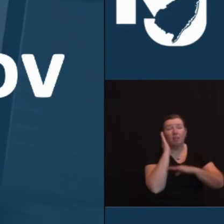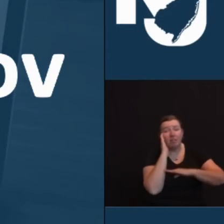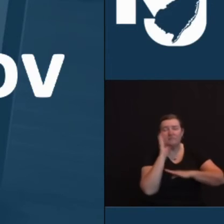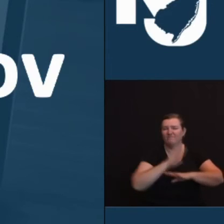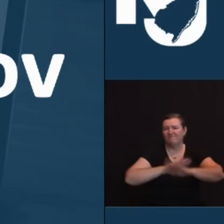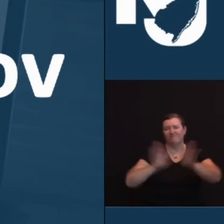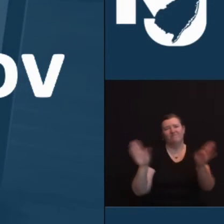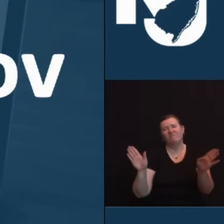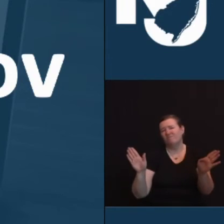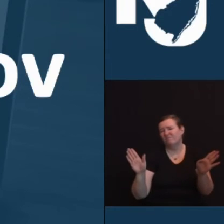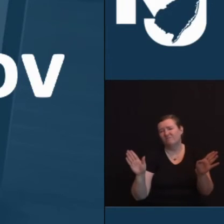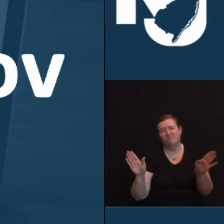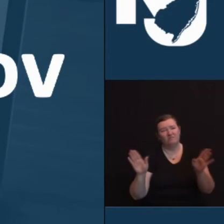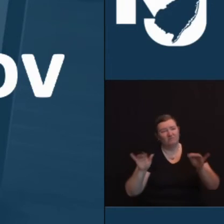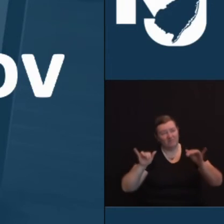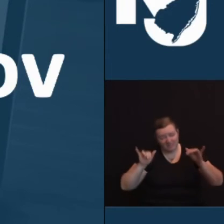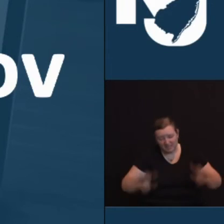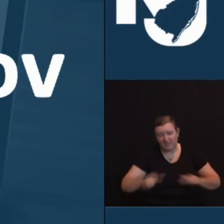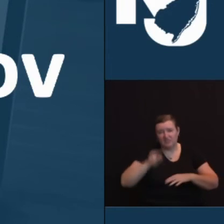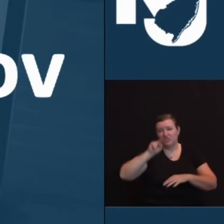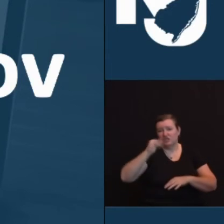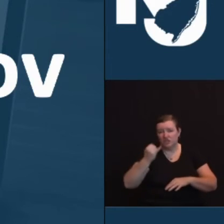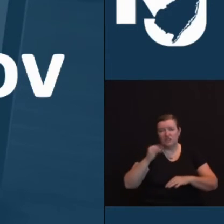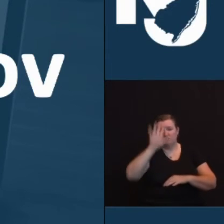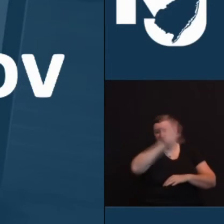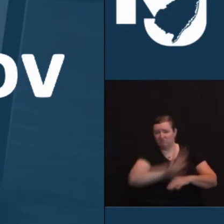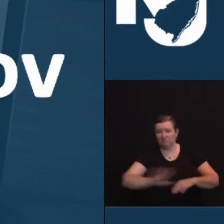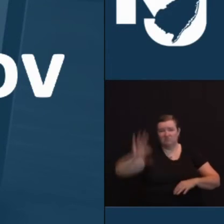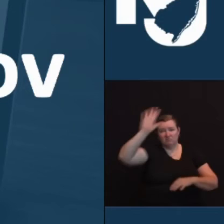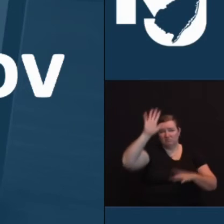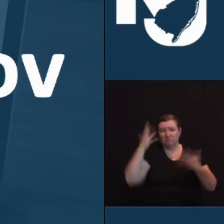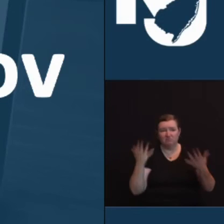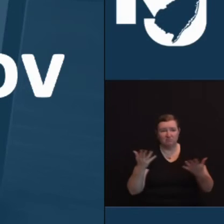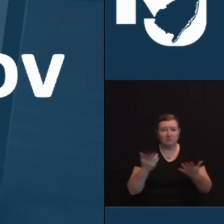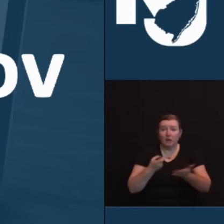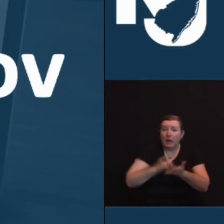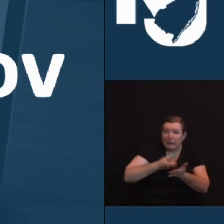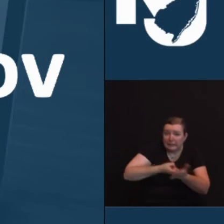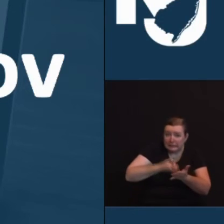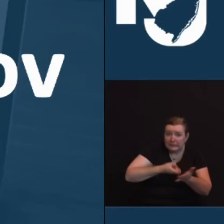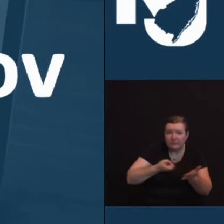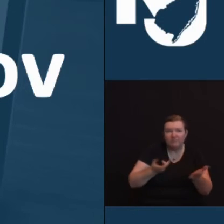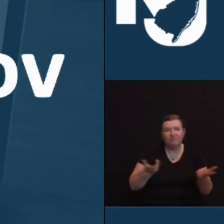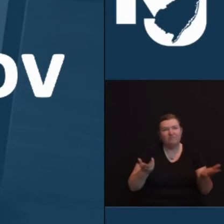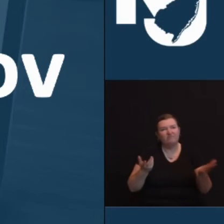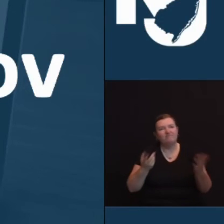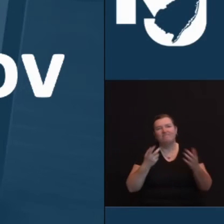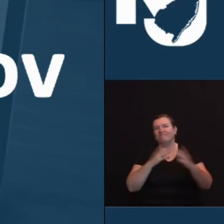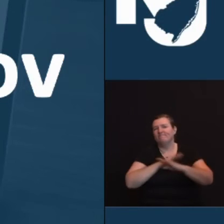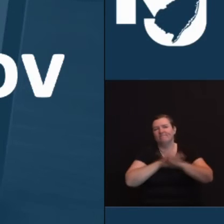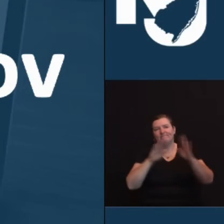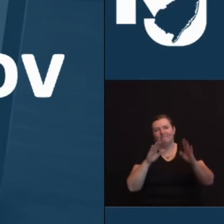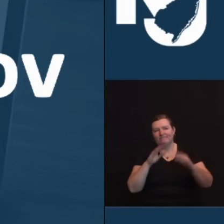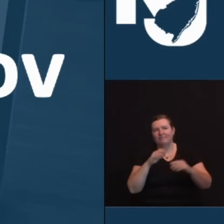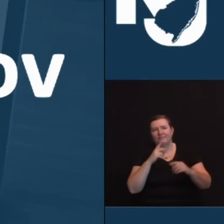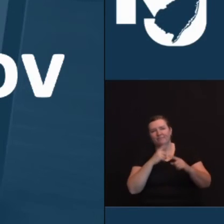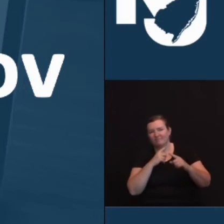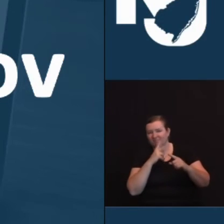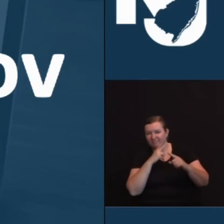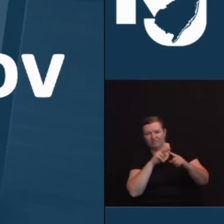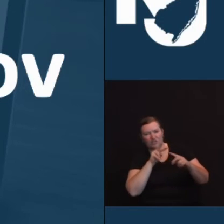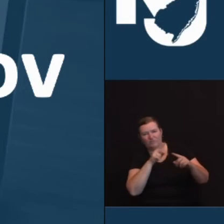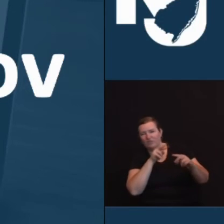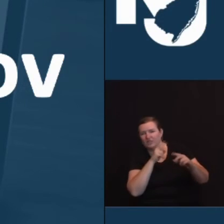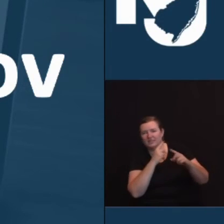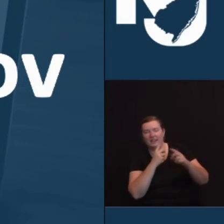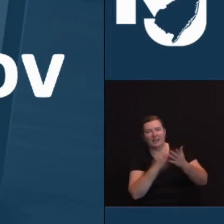very specifically, hockey is in our crosshairs, okay? So I'm not sure why, but we are hearing more than anecdotal, more than